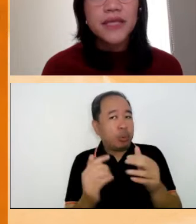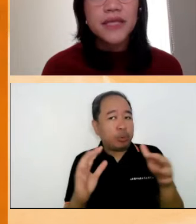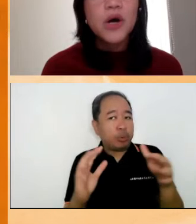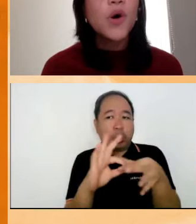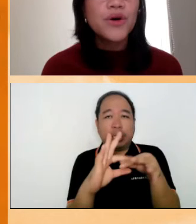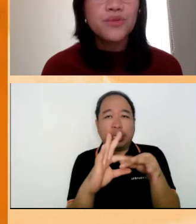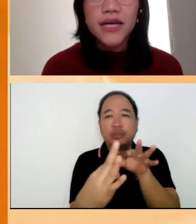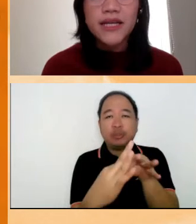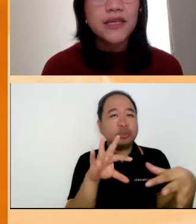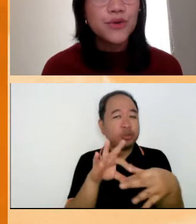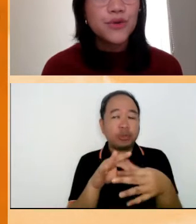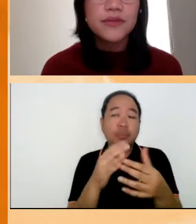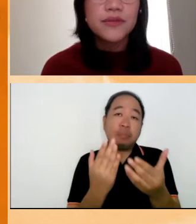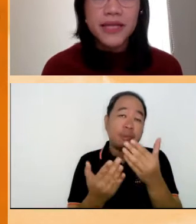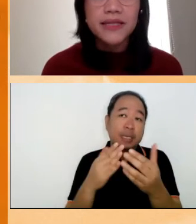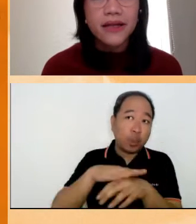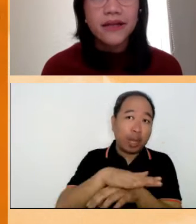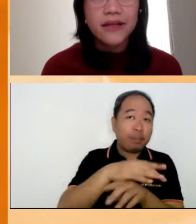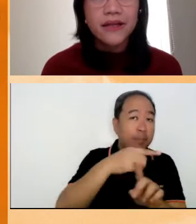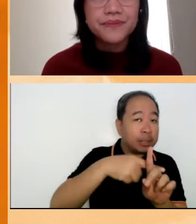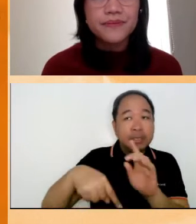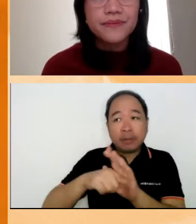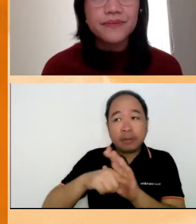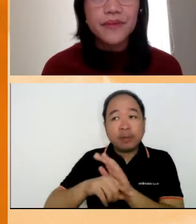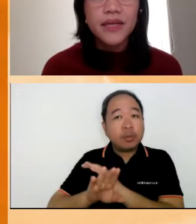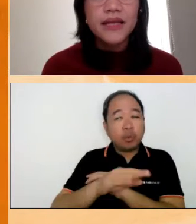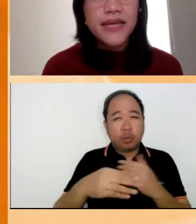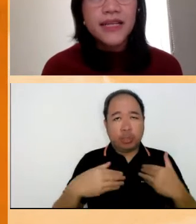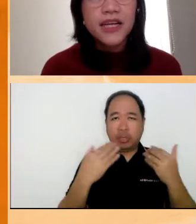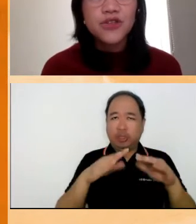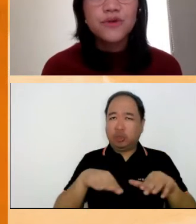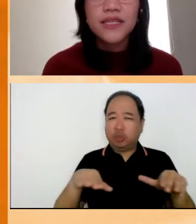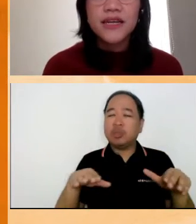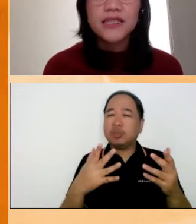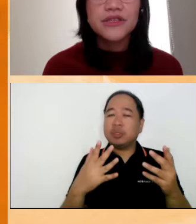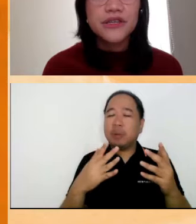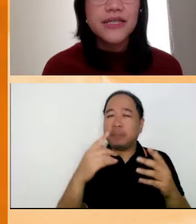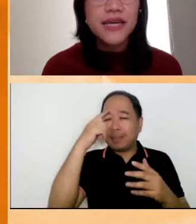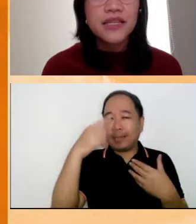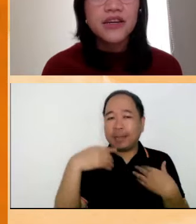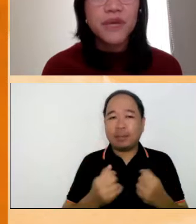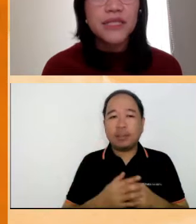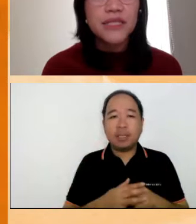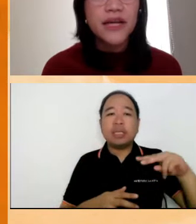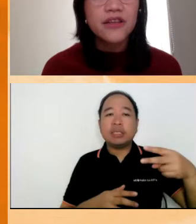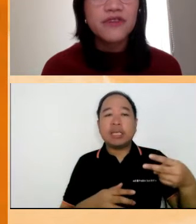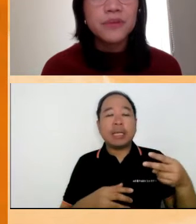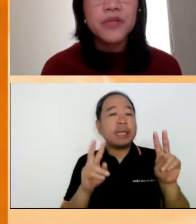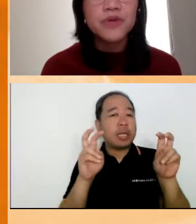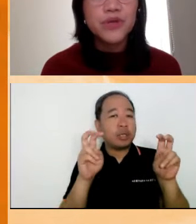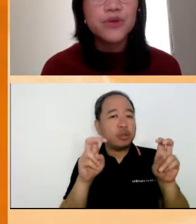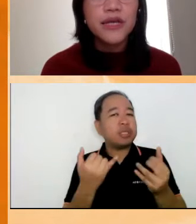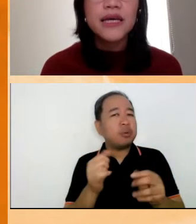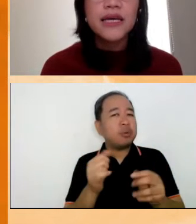makes or breaks youth's mental health. The second lecture will discuss the current state of mental health of the